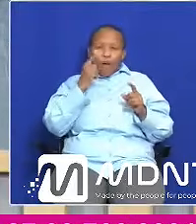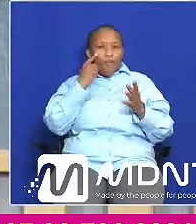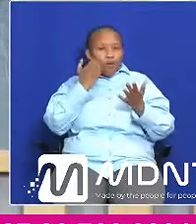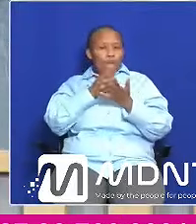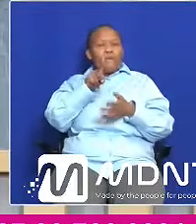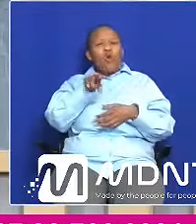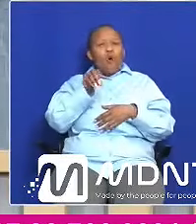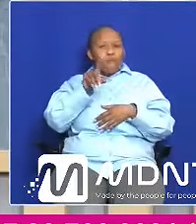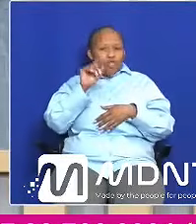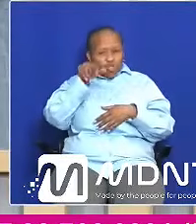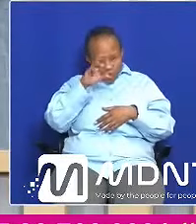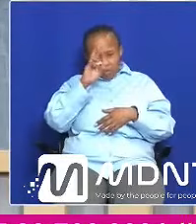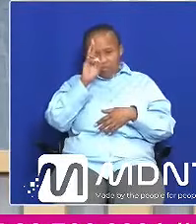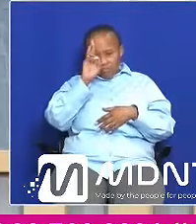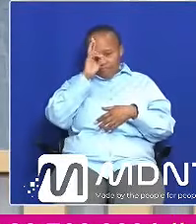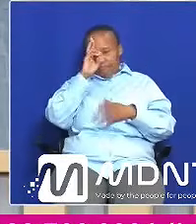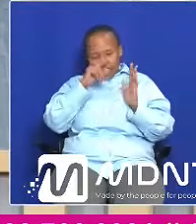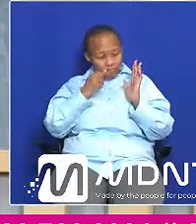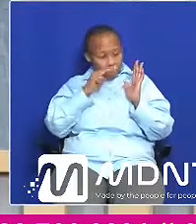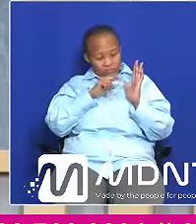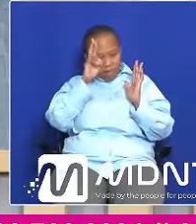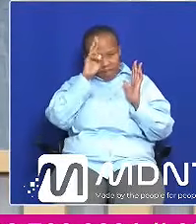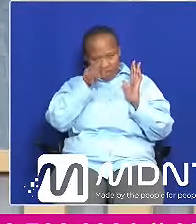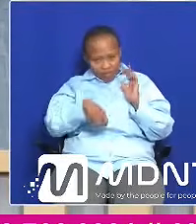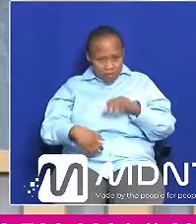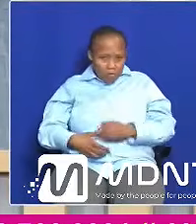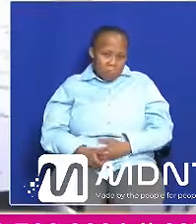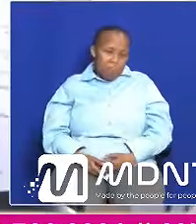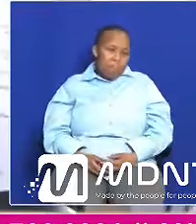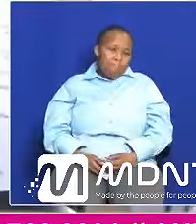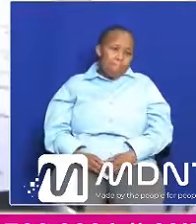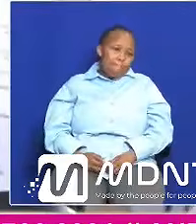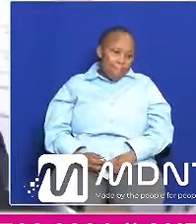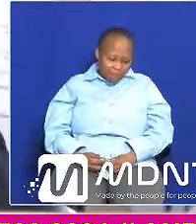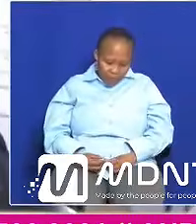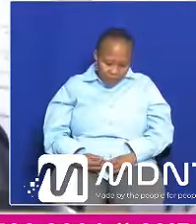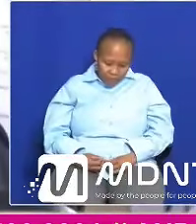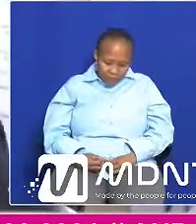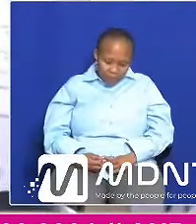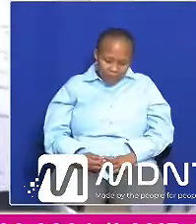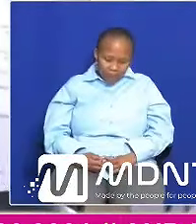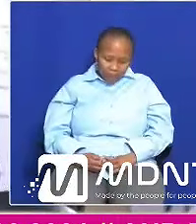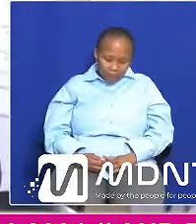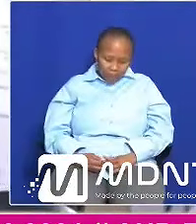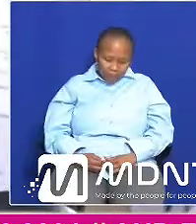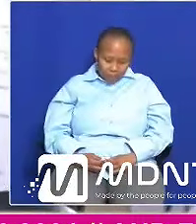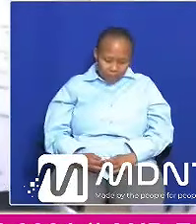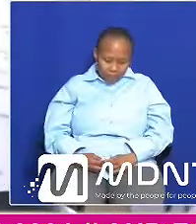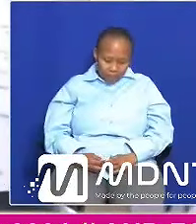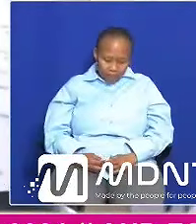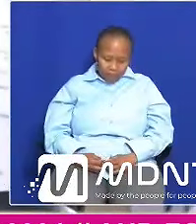That's my takeout of this conversation. Of course, yes. Okay. It's an interesting proposition.